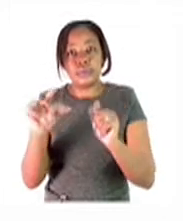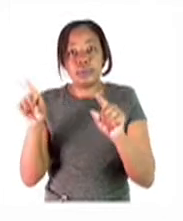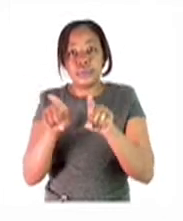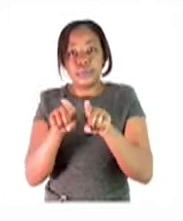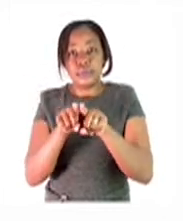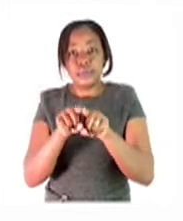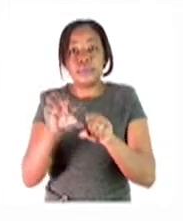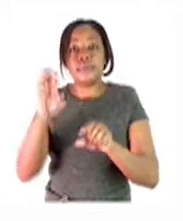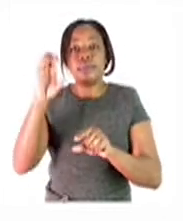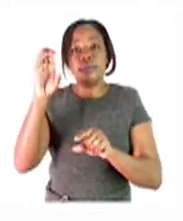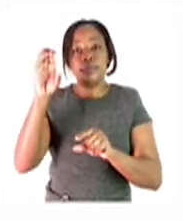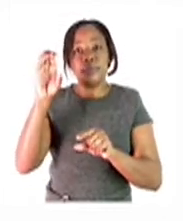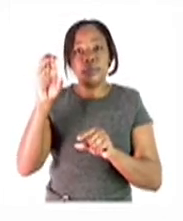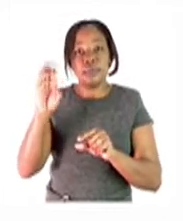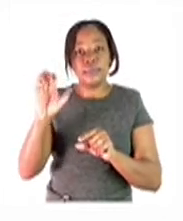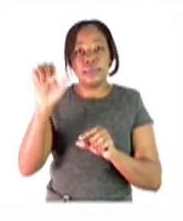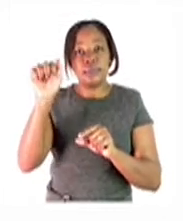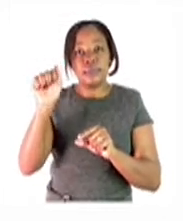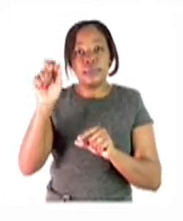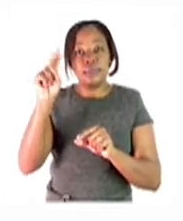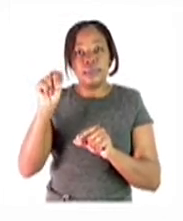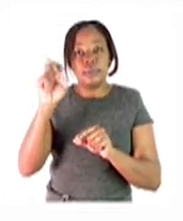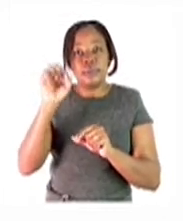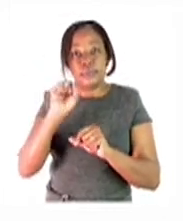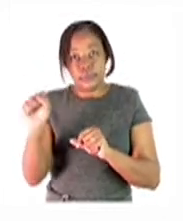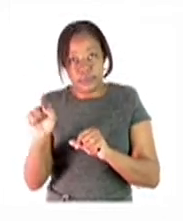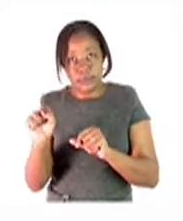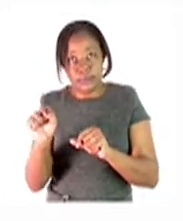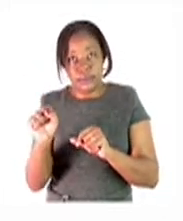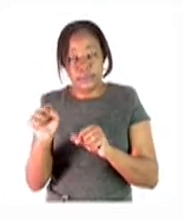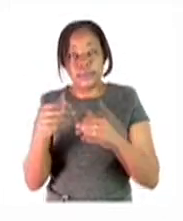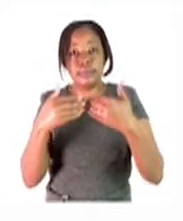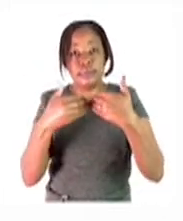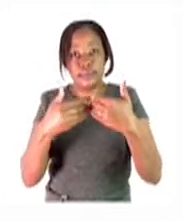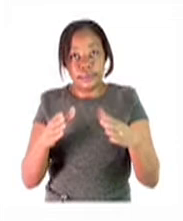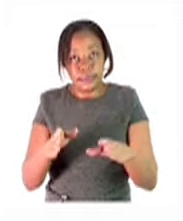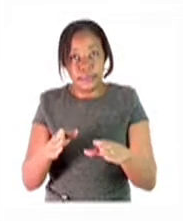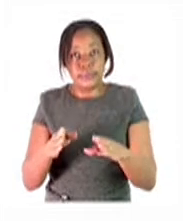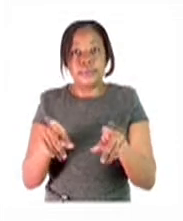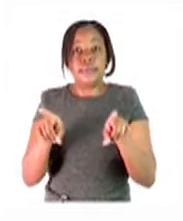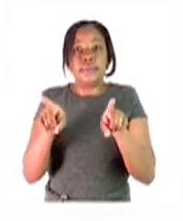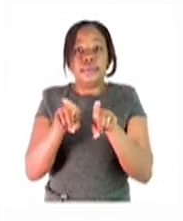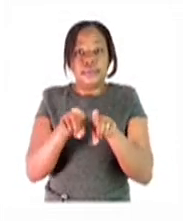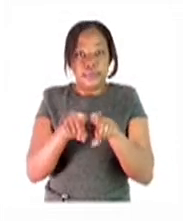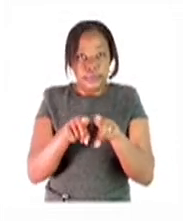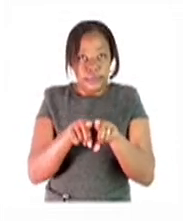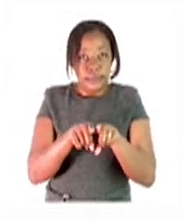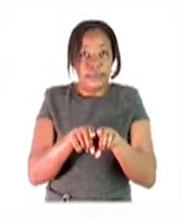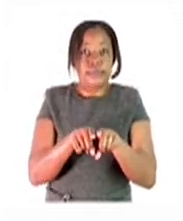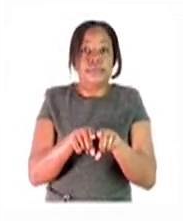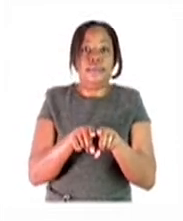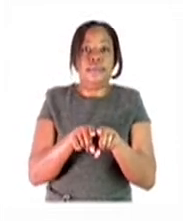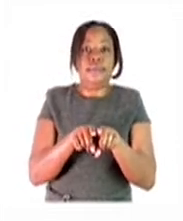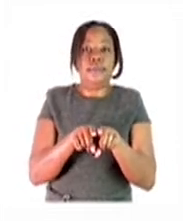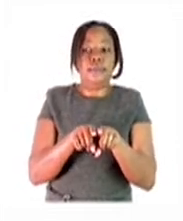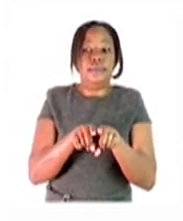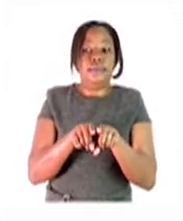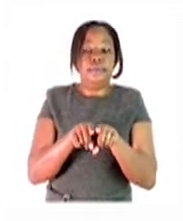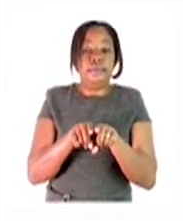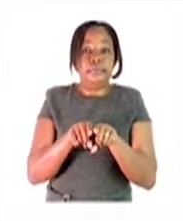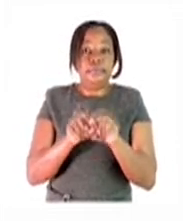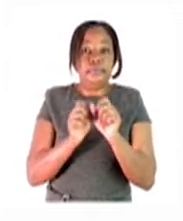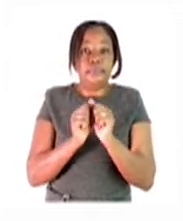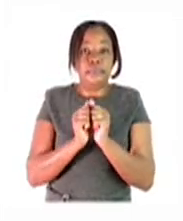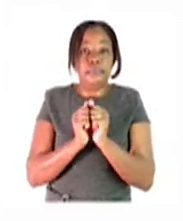sound, only the two-letter sounds that comes together. Are we together? Okay. Now